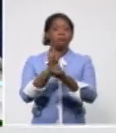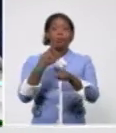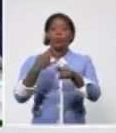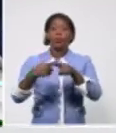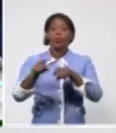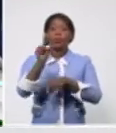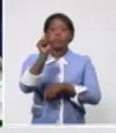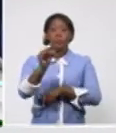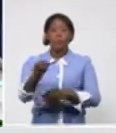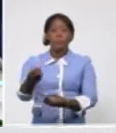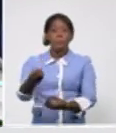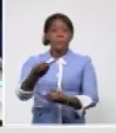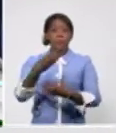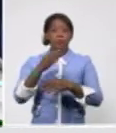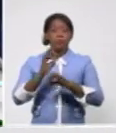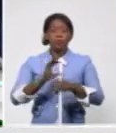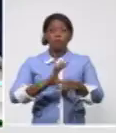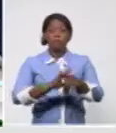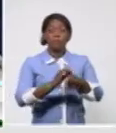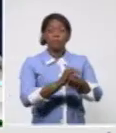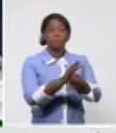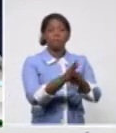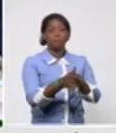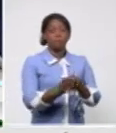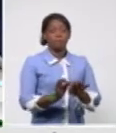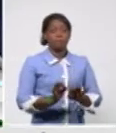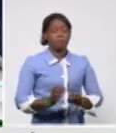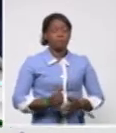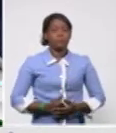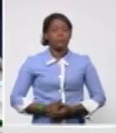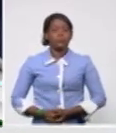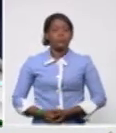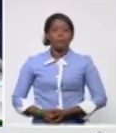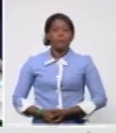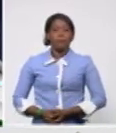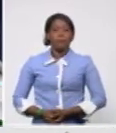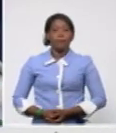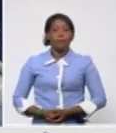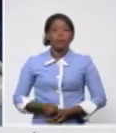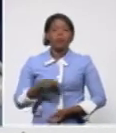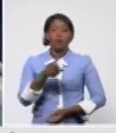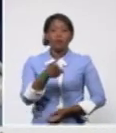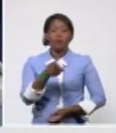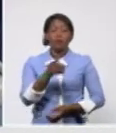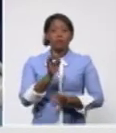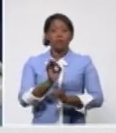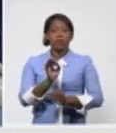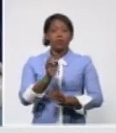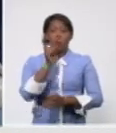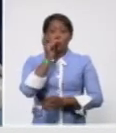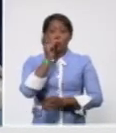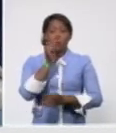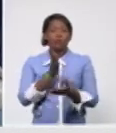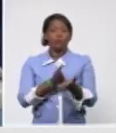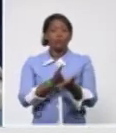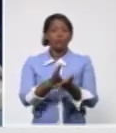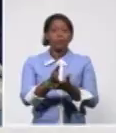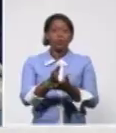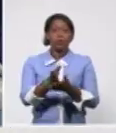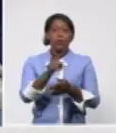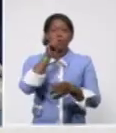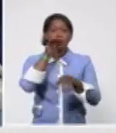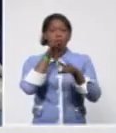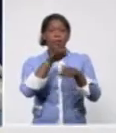was a confirmed case contact and suffering from some comorbidities. He